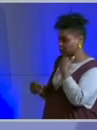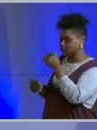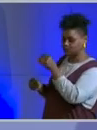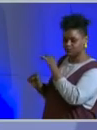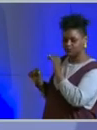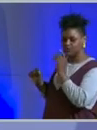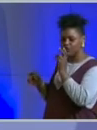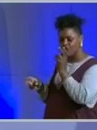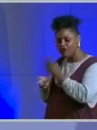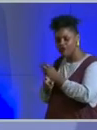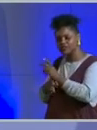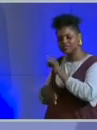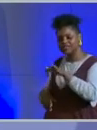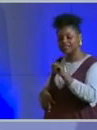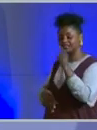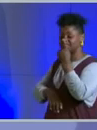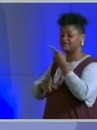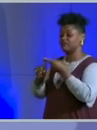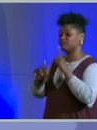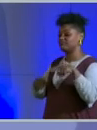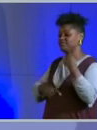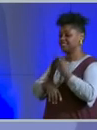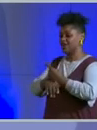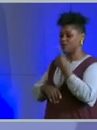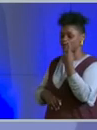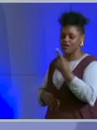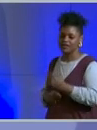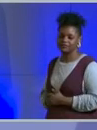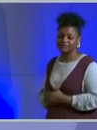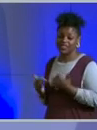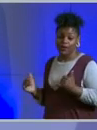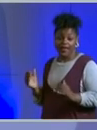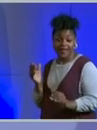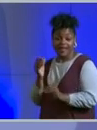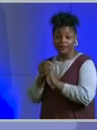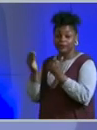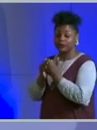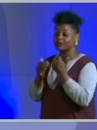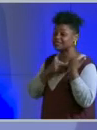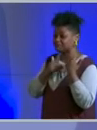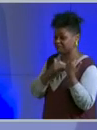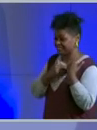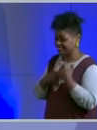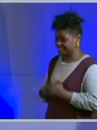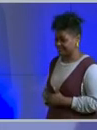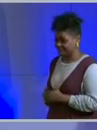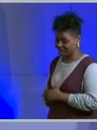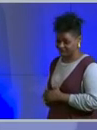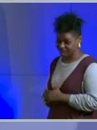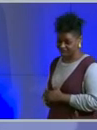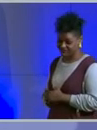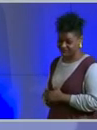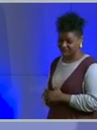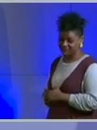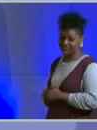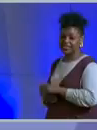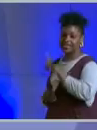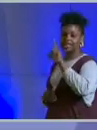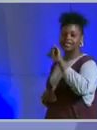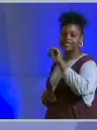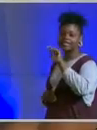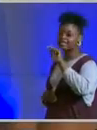day one in our administration and are taking on new responsibilities. And Lindsay Parker is